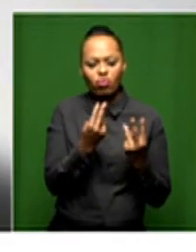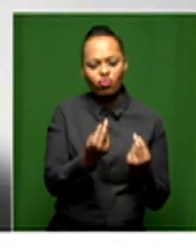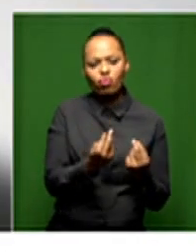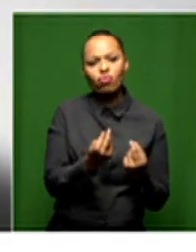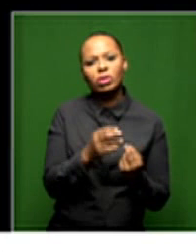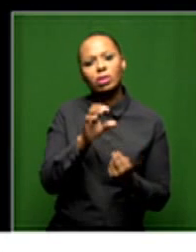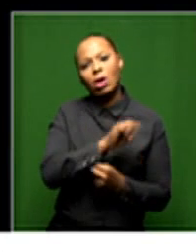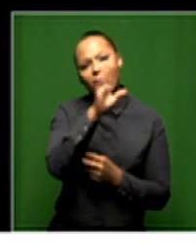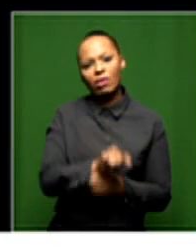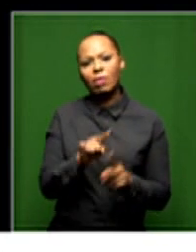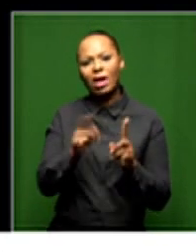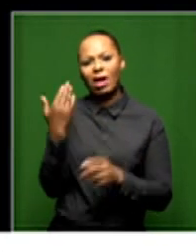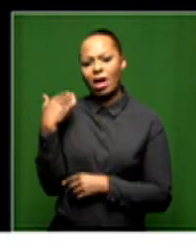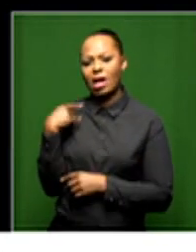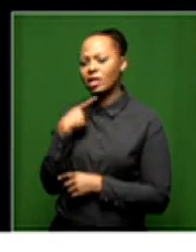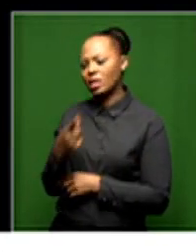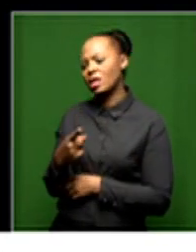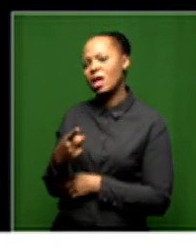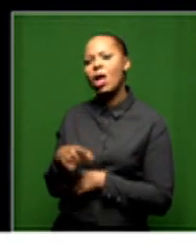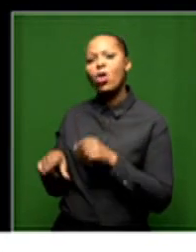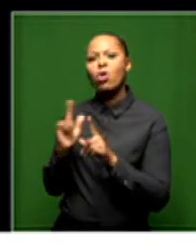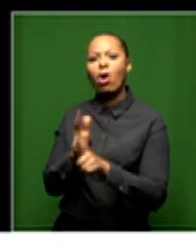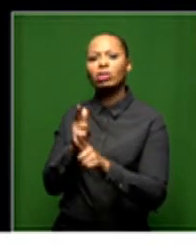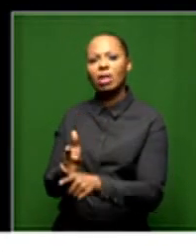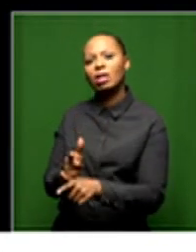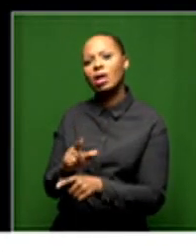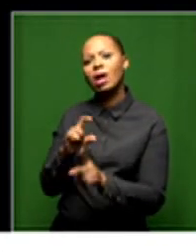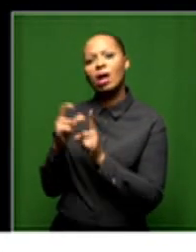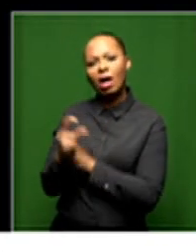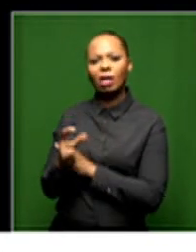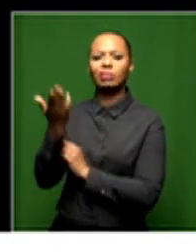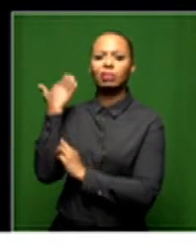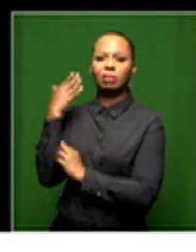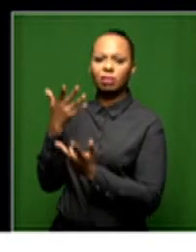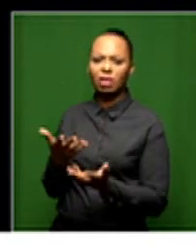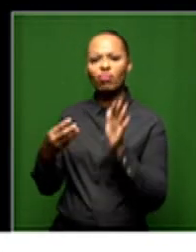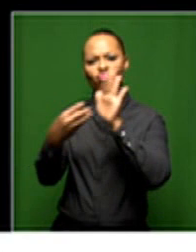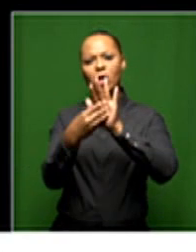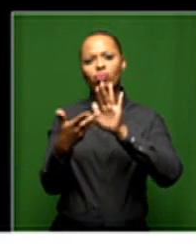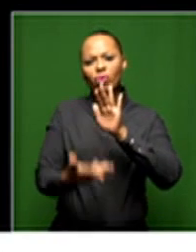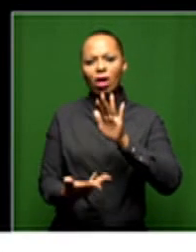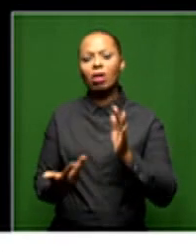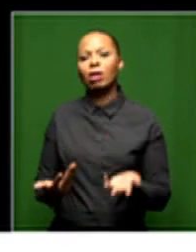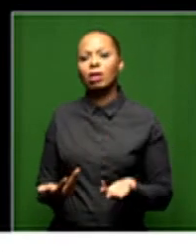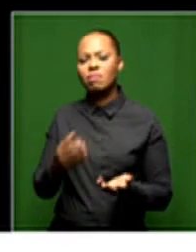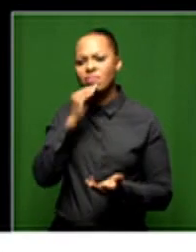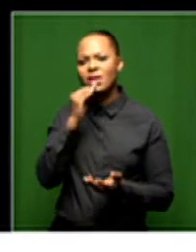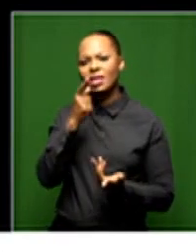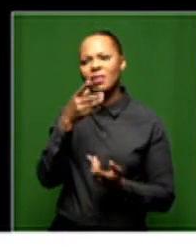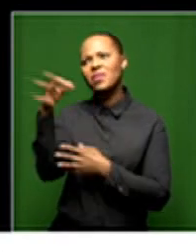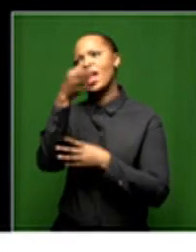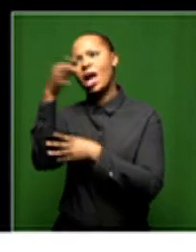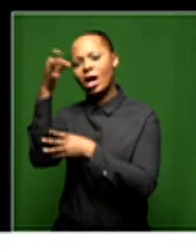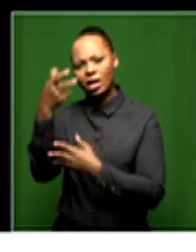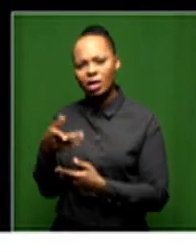seen anything like this. This was like putting up a sign or just pitching up a flag,